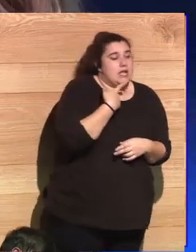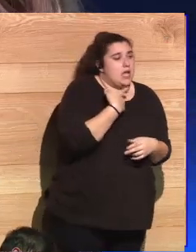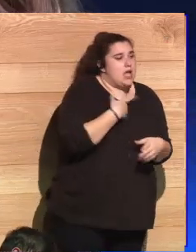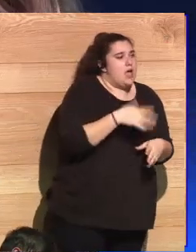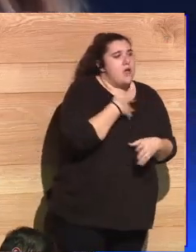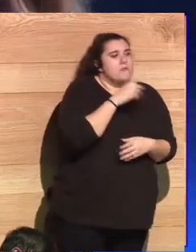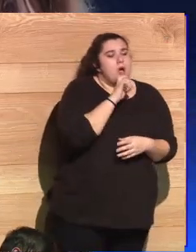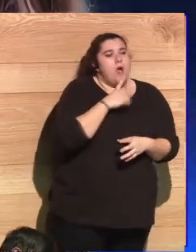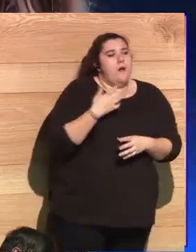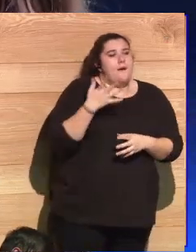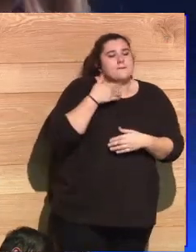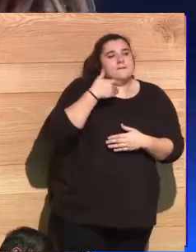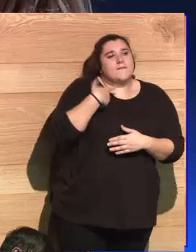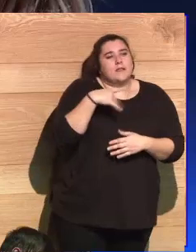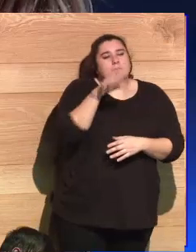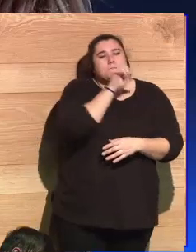library.